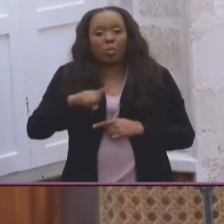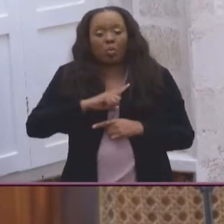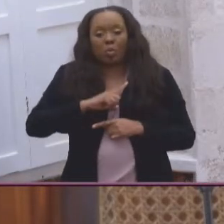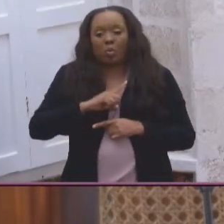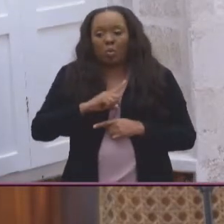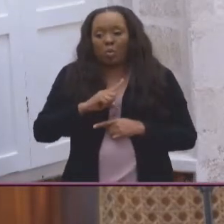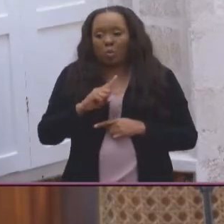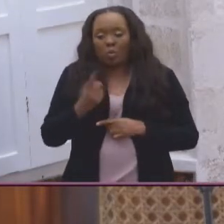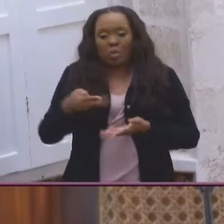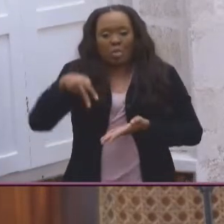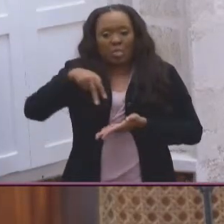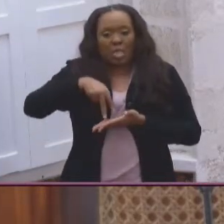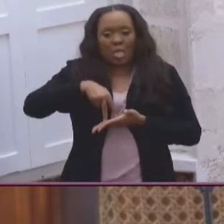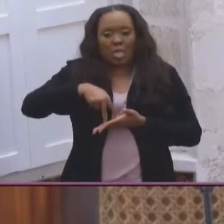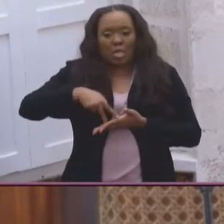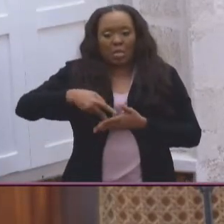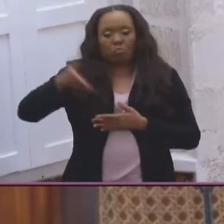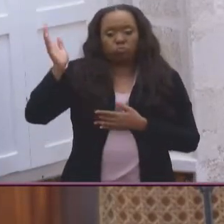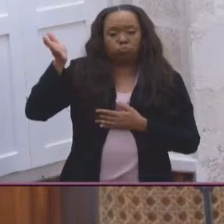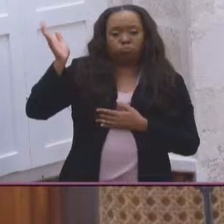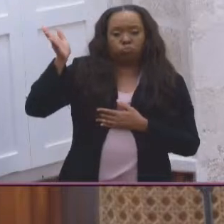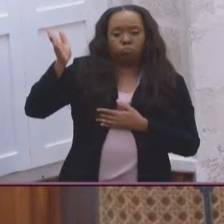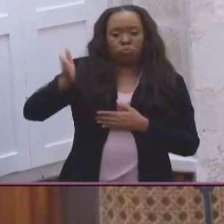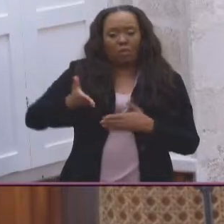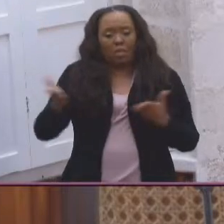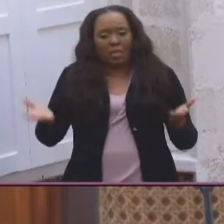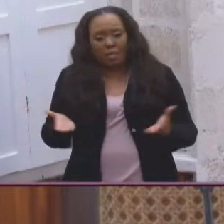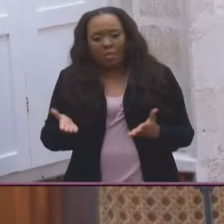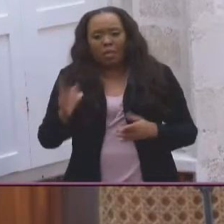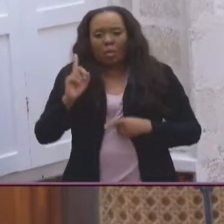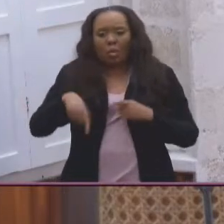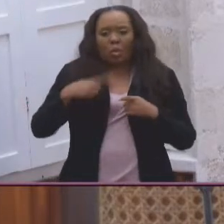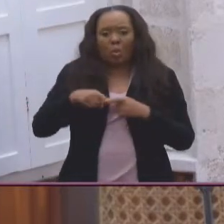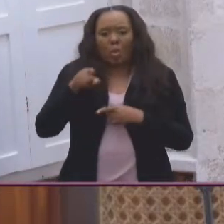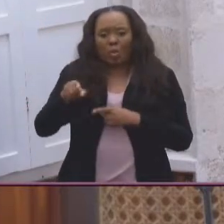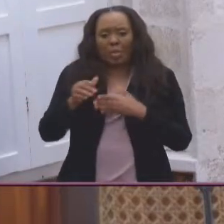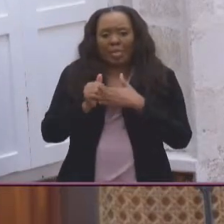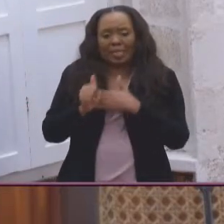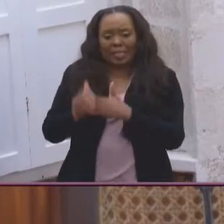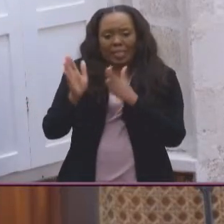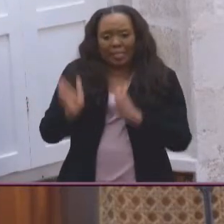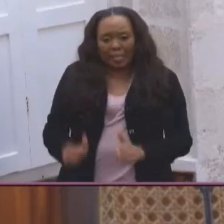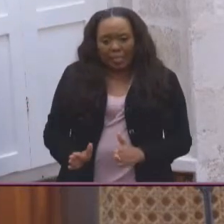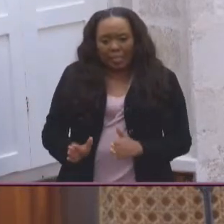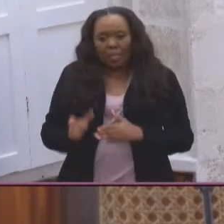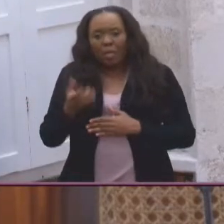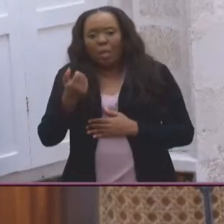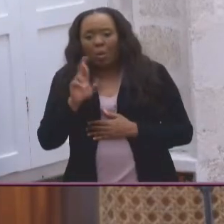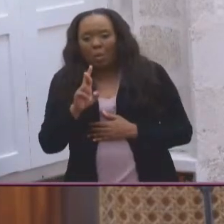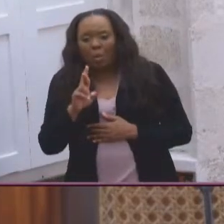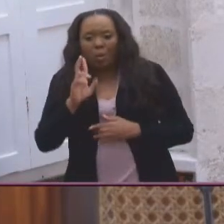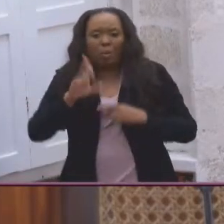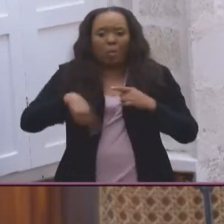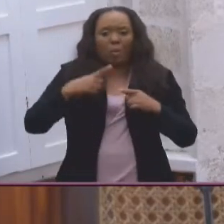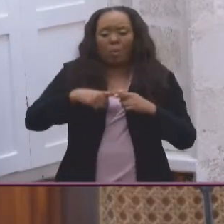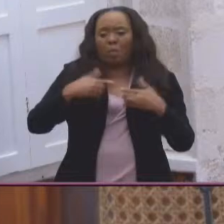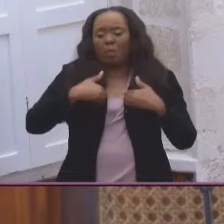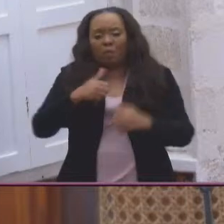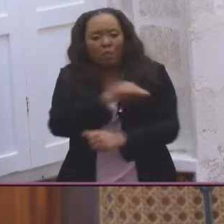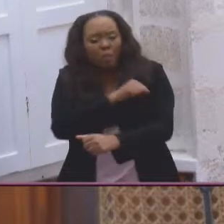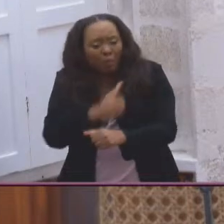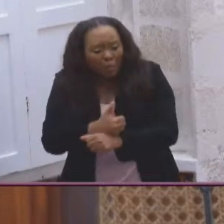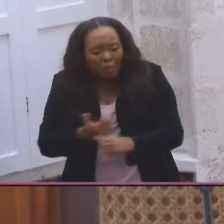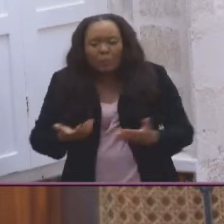place, when we speak as persons in leadership or an authority or aspiring